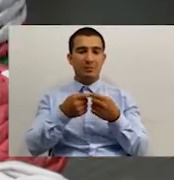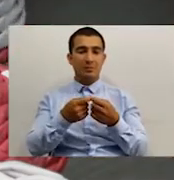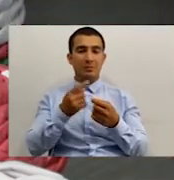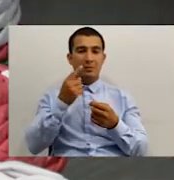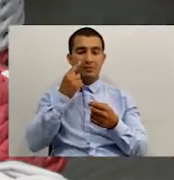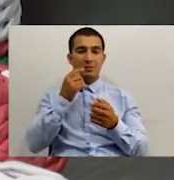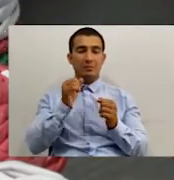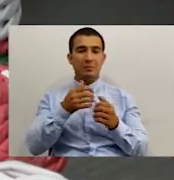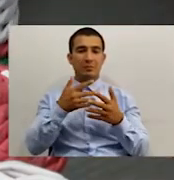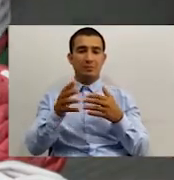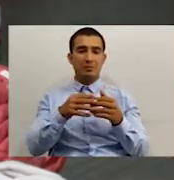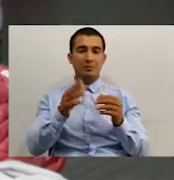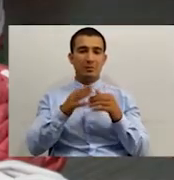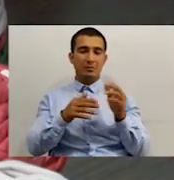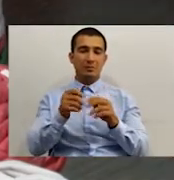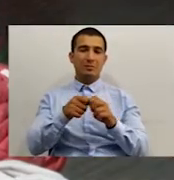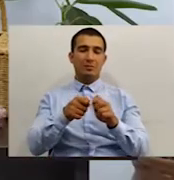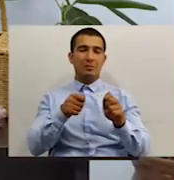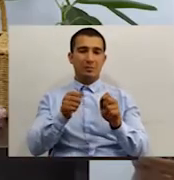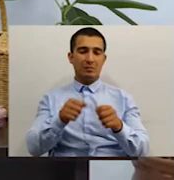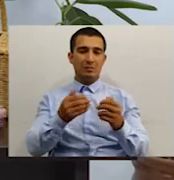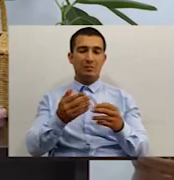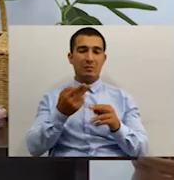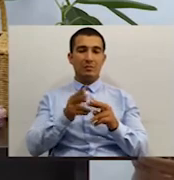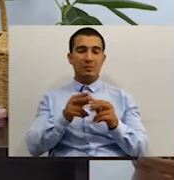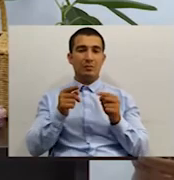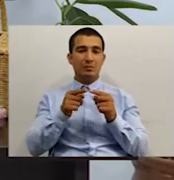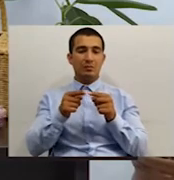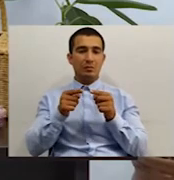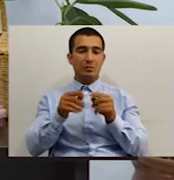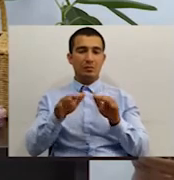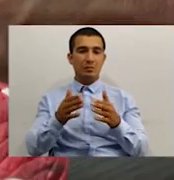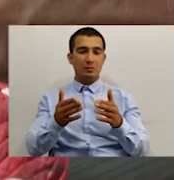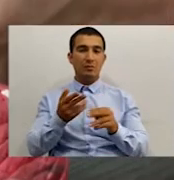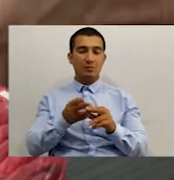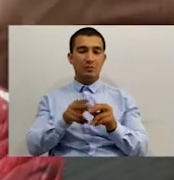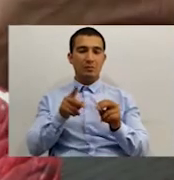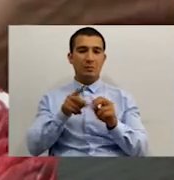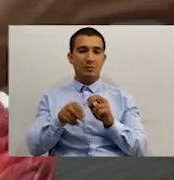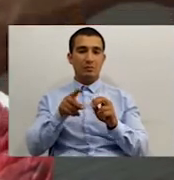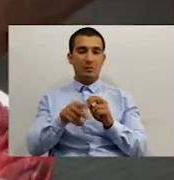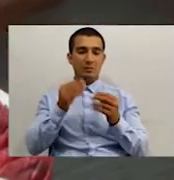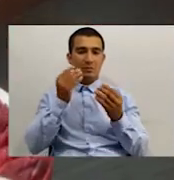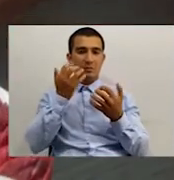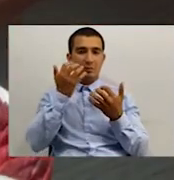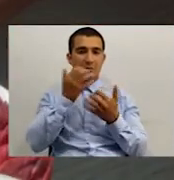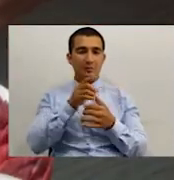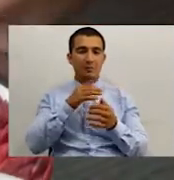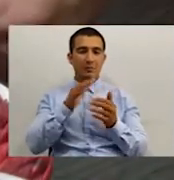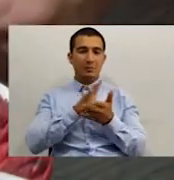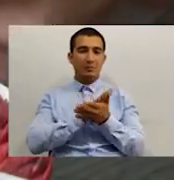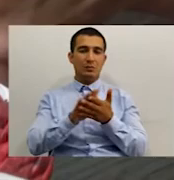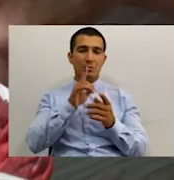tortib chiqarib olsanglar bo'ladi qog'ozni. Mana tayyor. Uchlarini kesib olamiz,